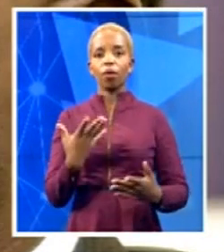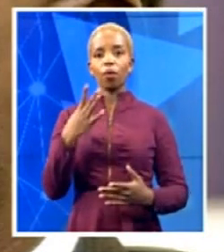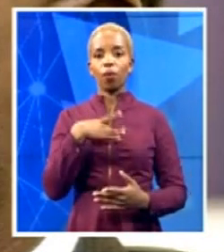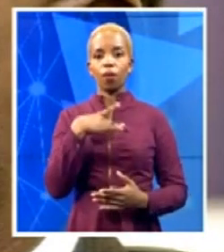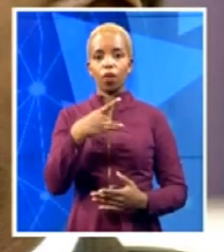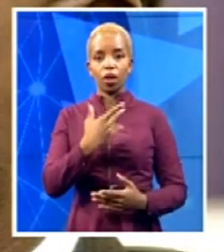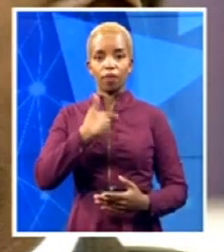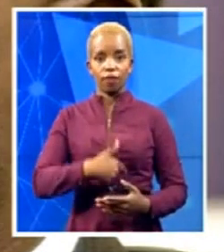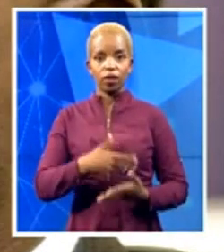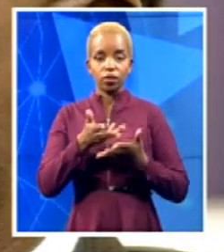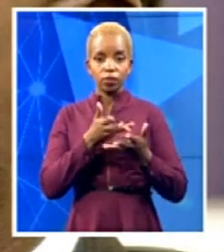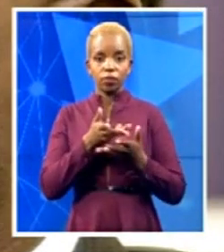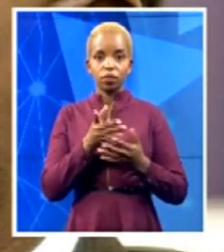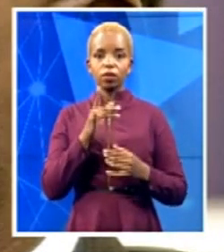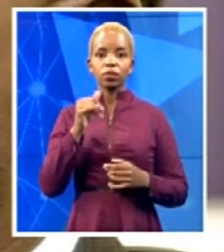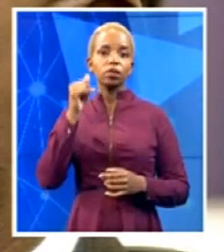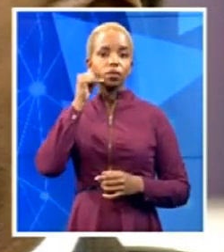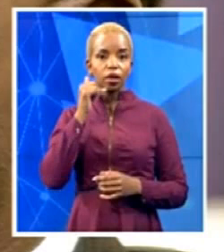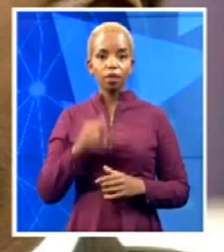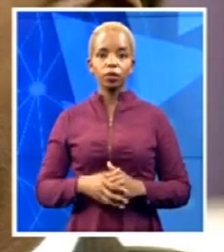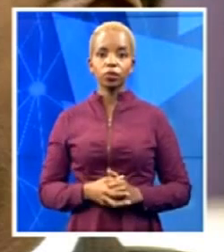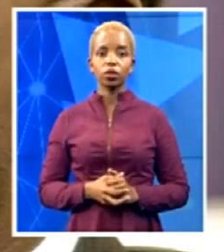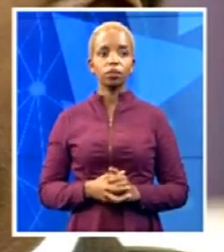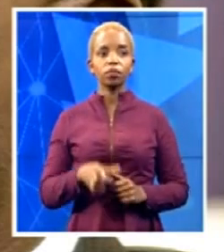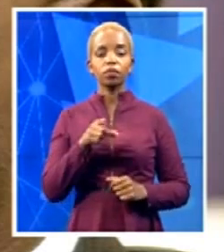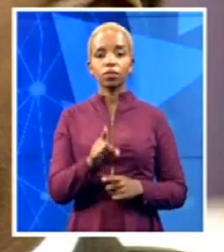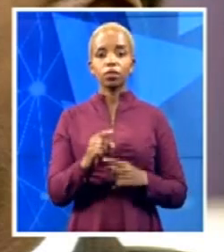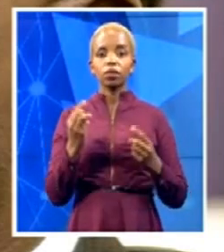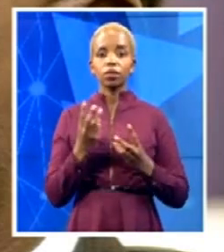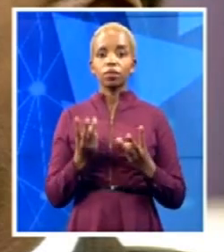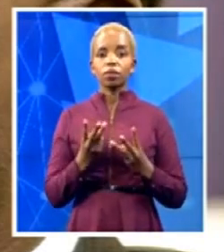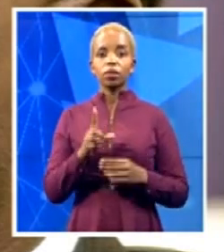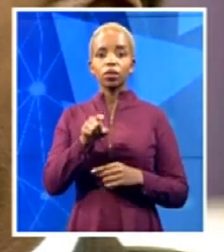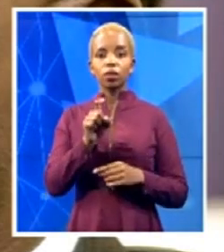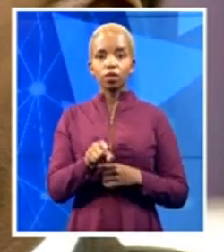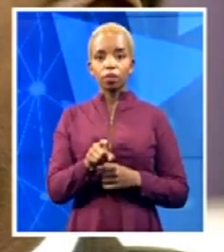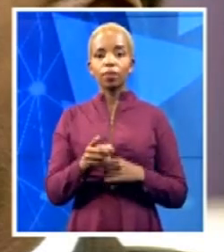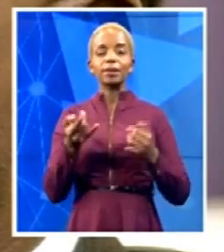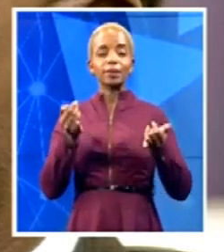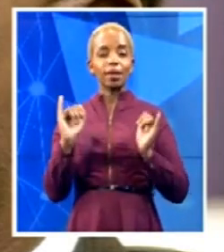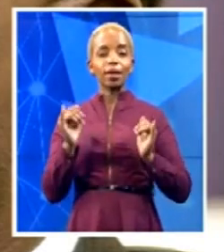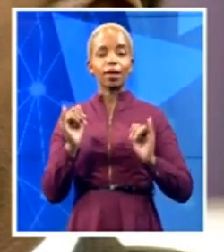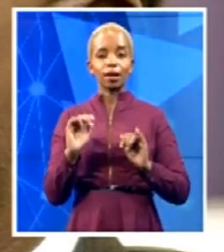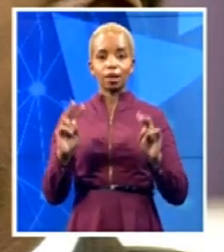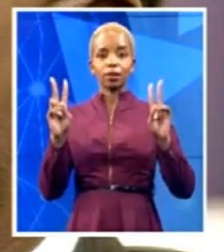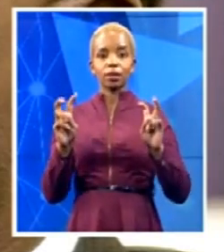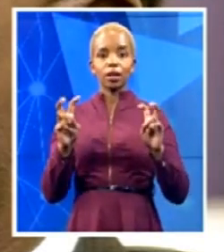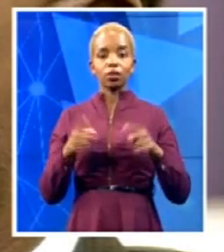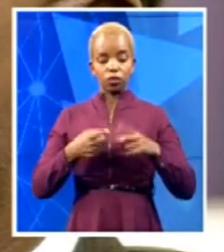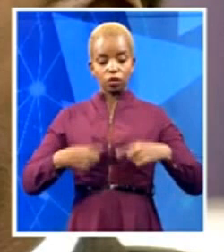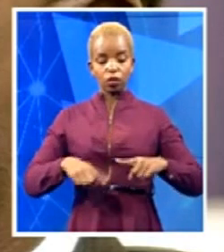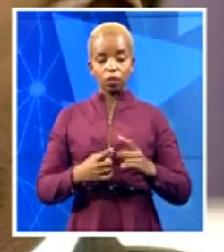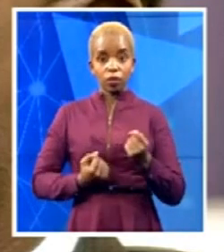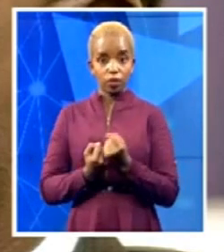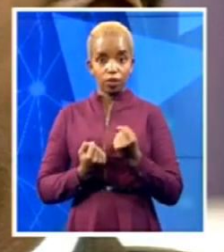one. The issue of the pandemic is a very serious matter indeed. So we support wholeheartedly and totally